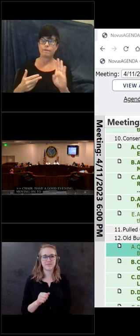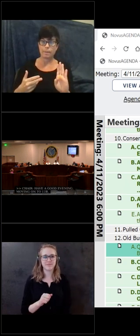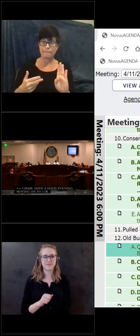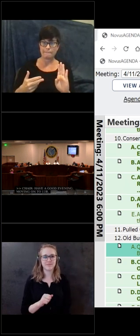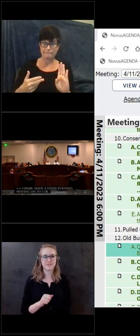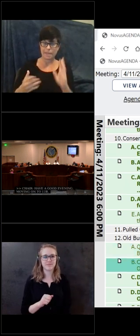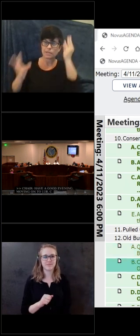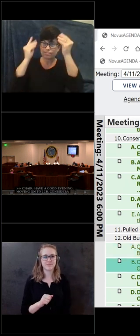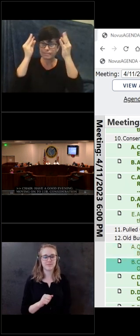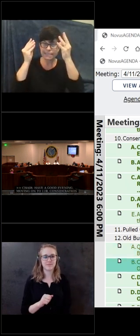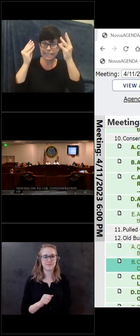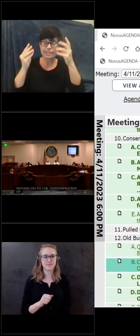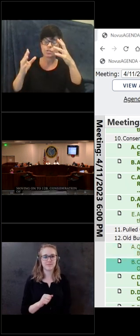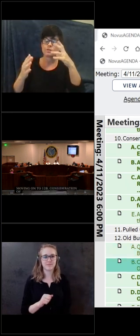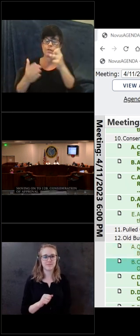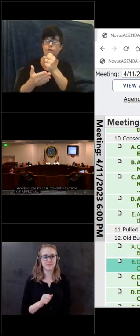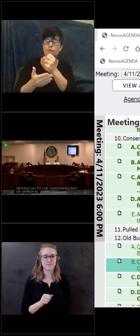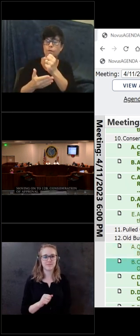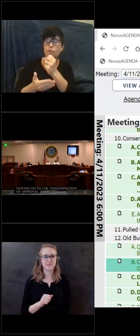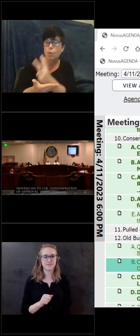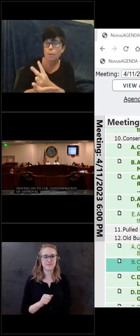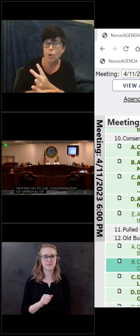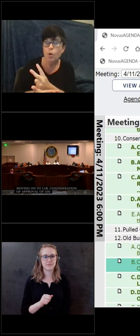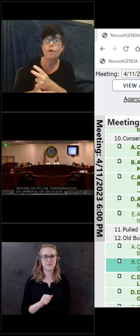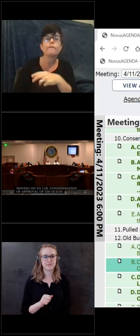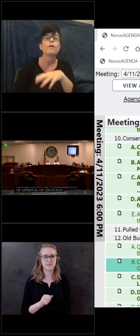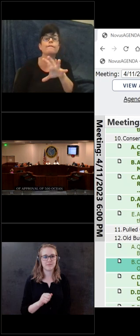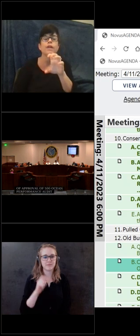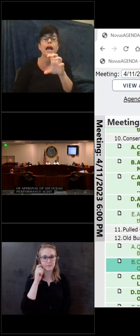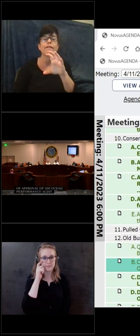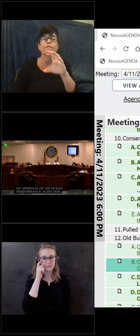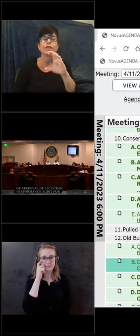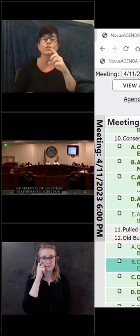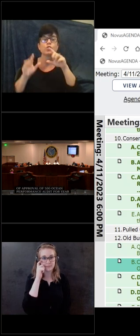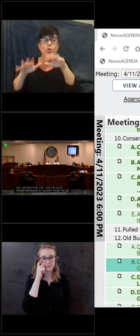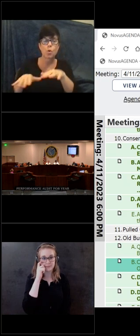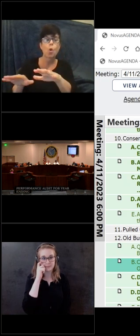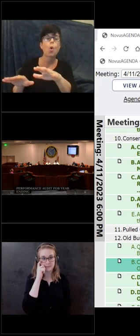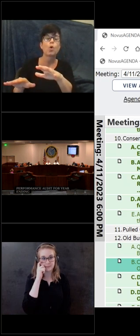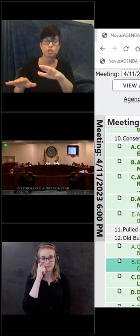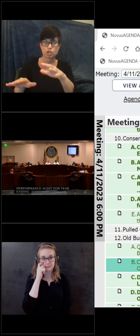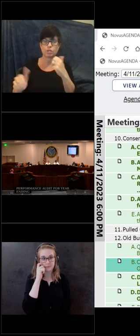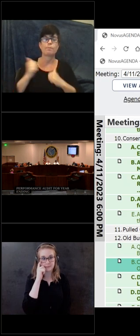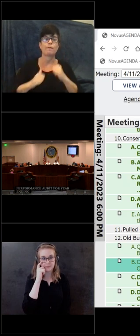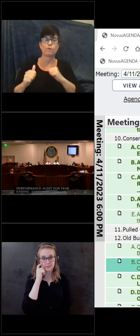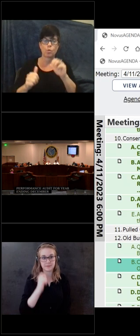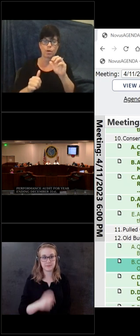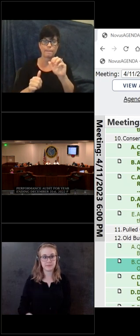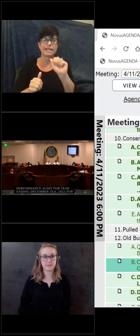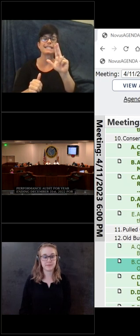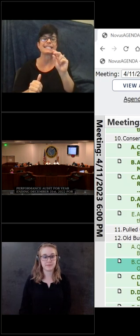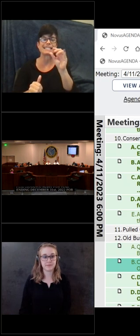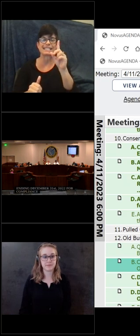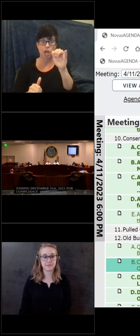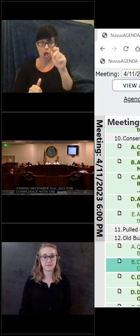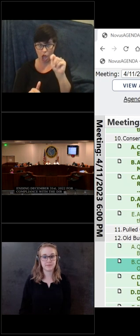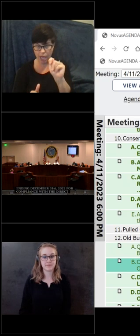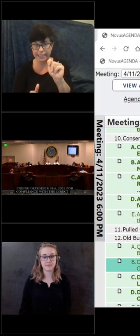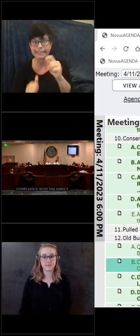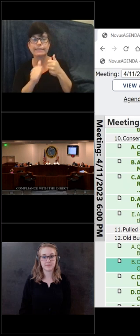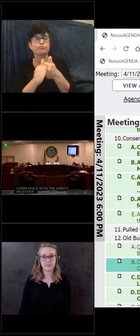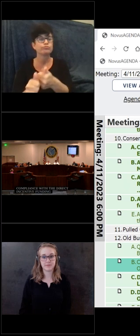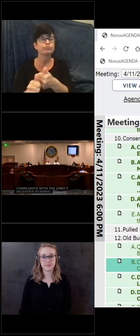of 500 Ocean performance audit for year ending December 31st, 2022 for compliance with the direct incentive funding agreement. I'm going to